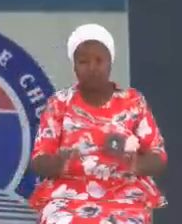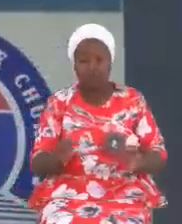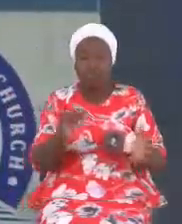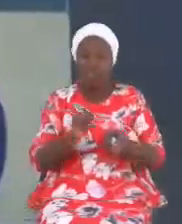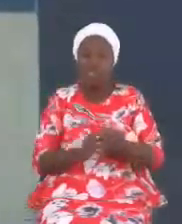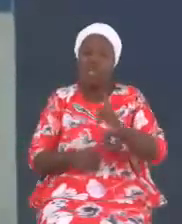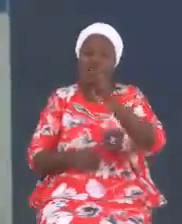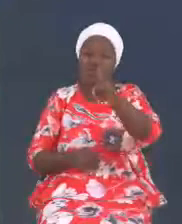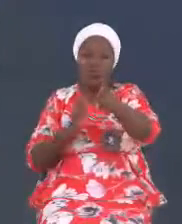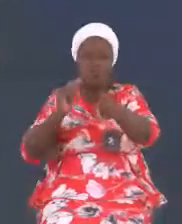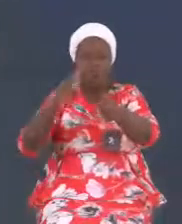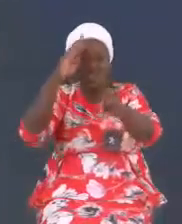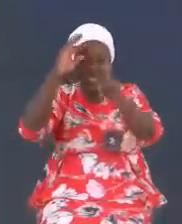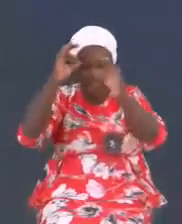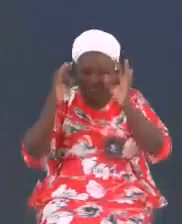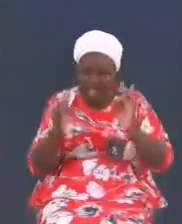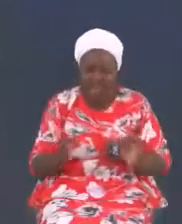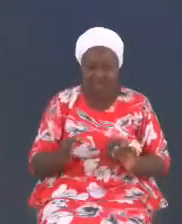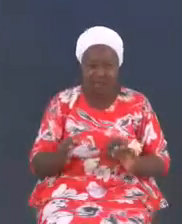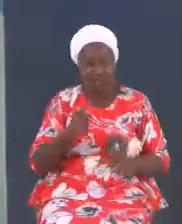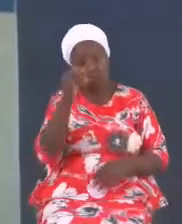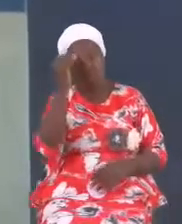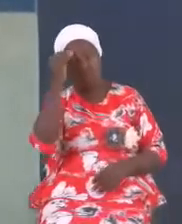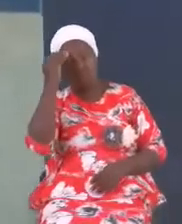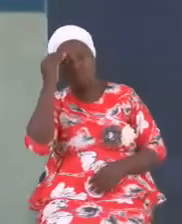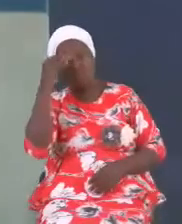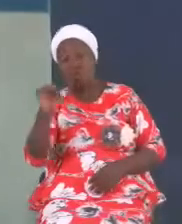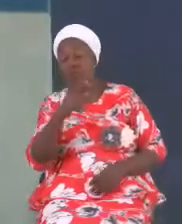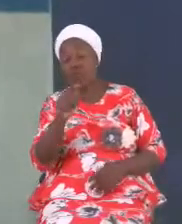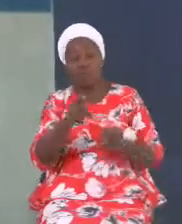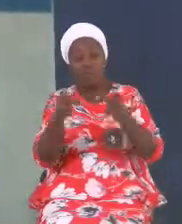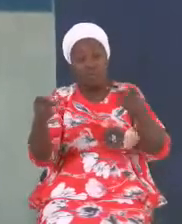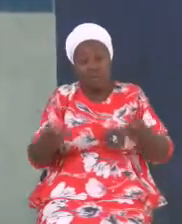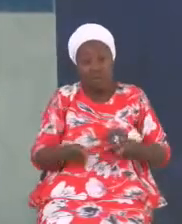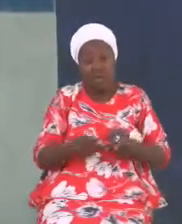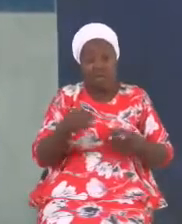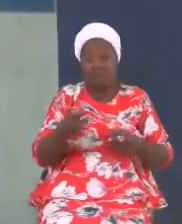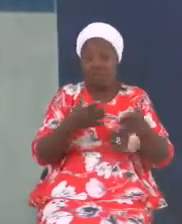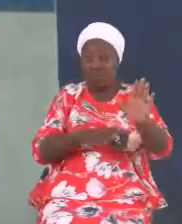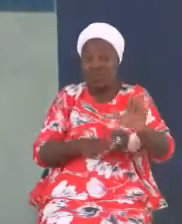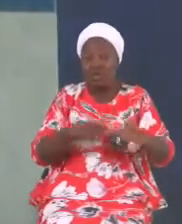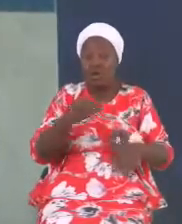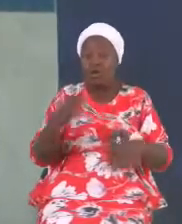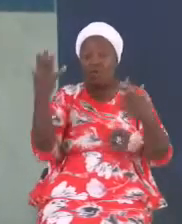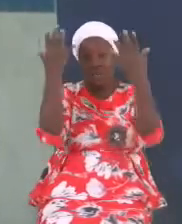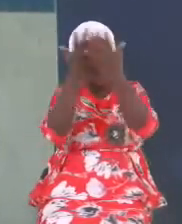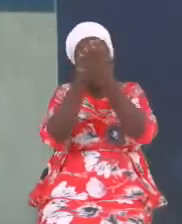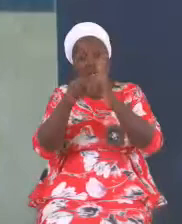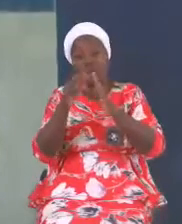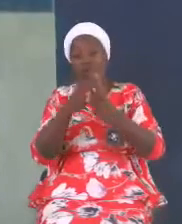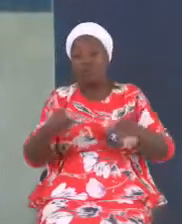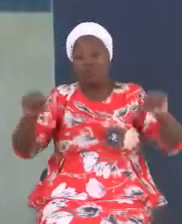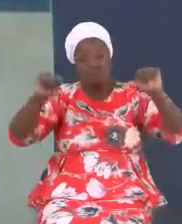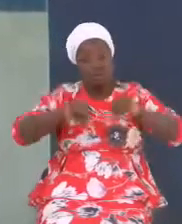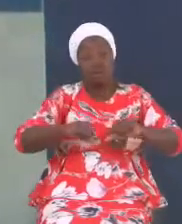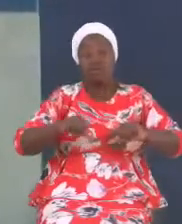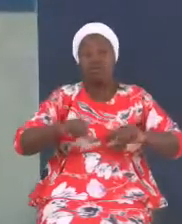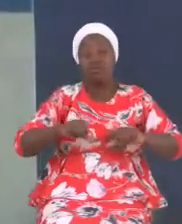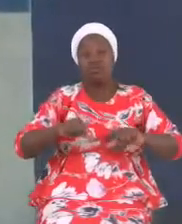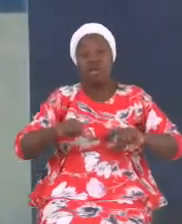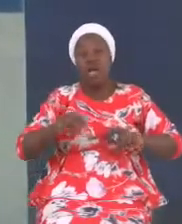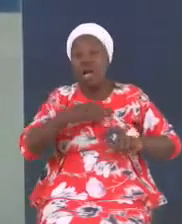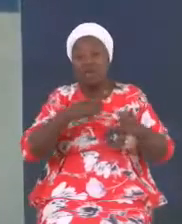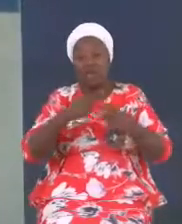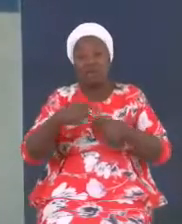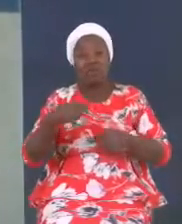make up your mind. You know, there's a place of death, of darkness, of doom, of damnation. And you